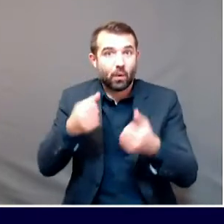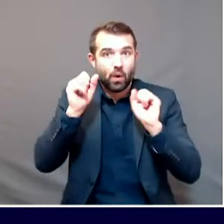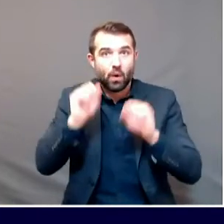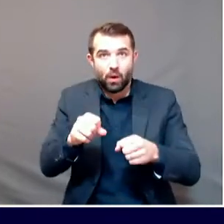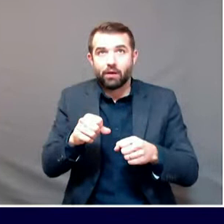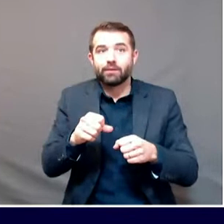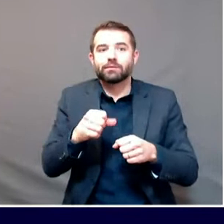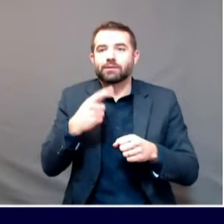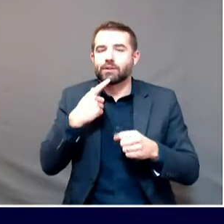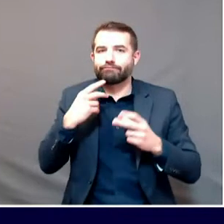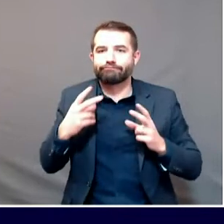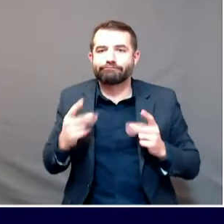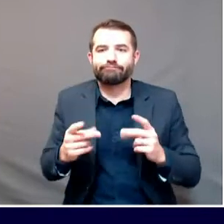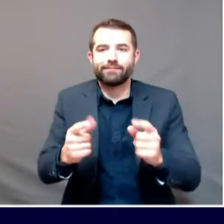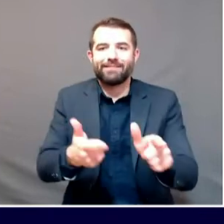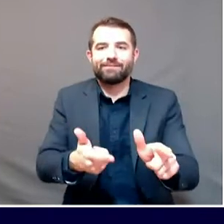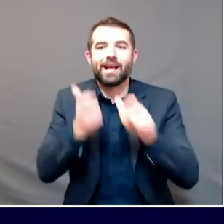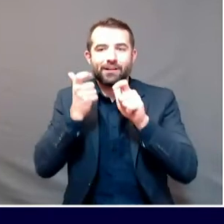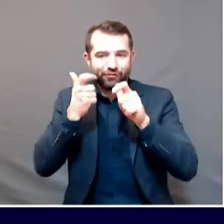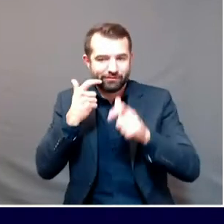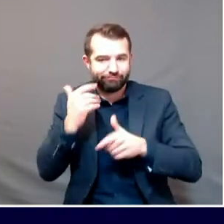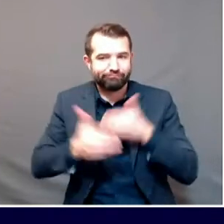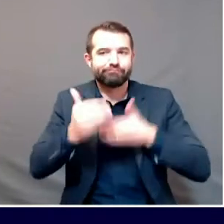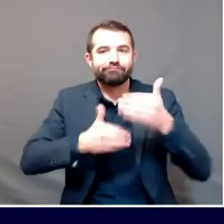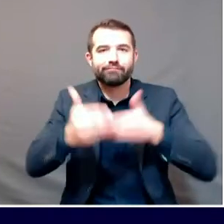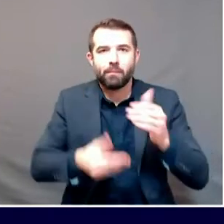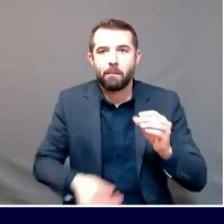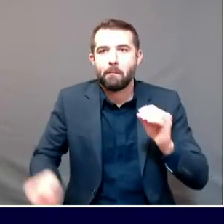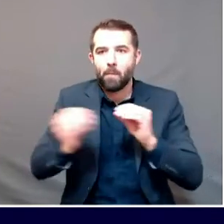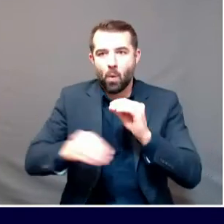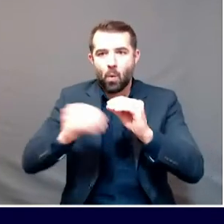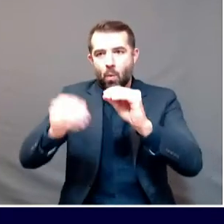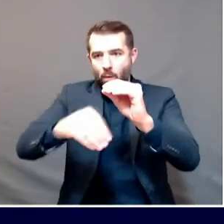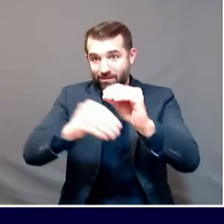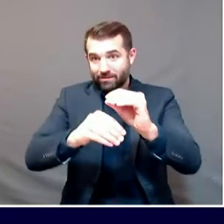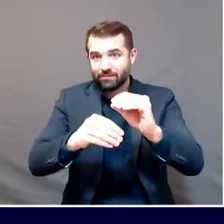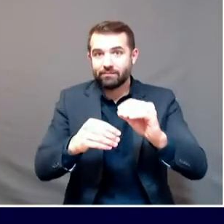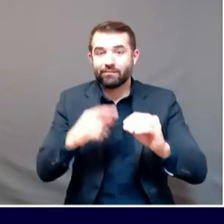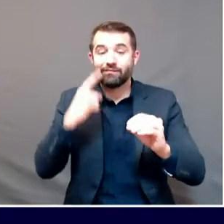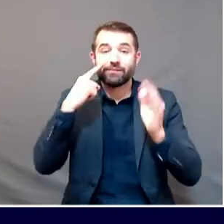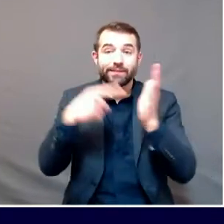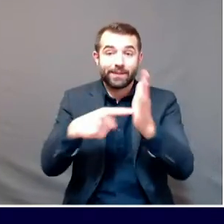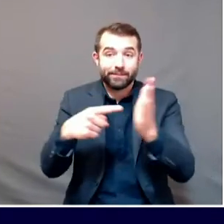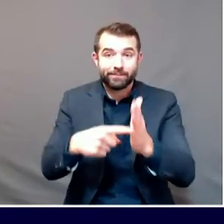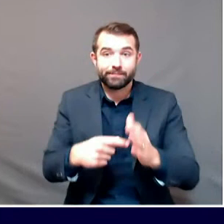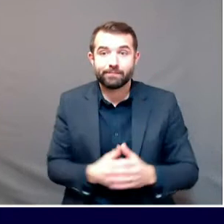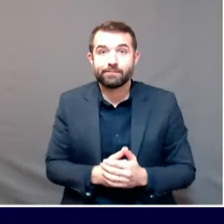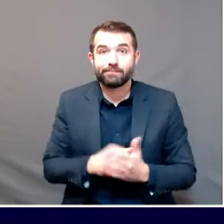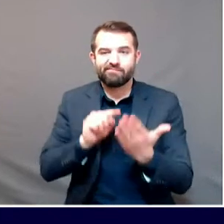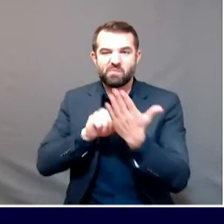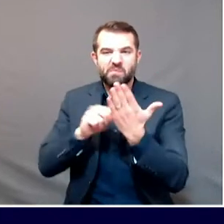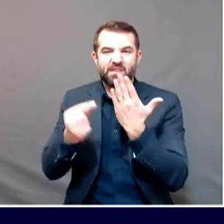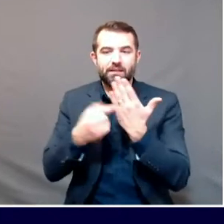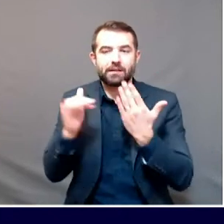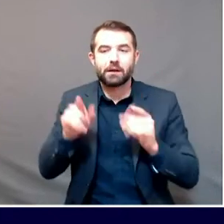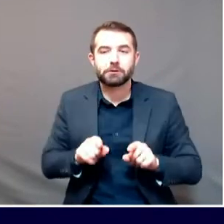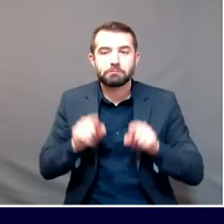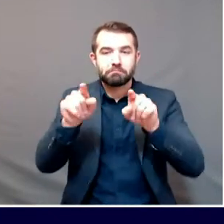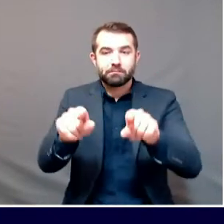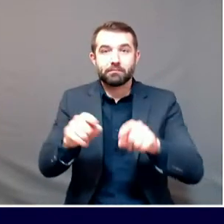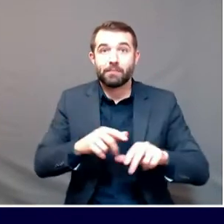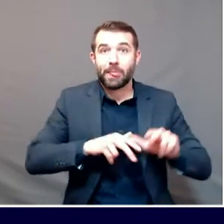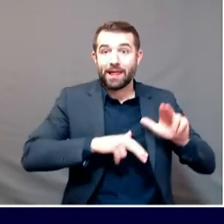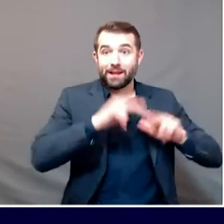vaccine. It's the difference between building a house with blueprints versus building the house with no blueprints at